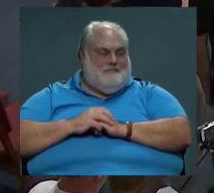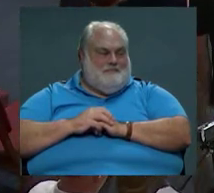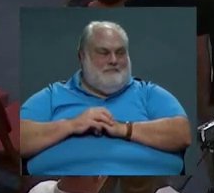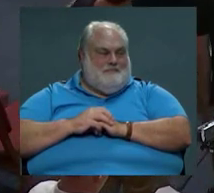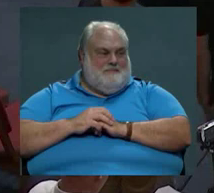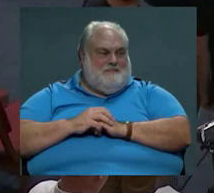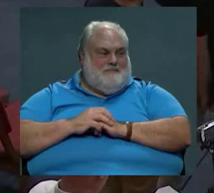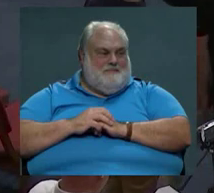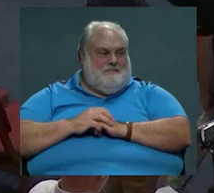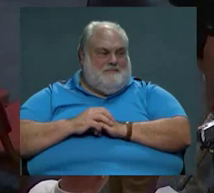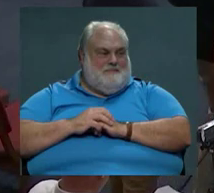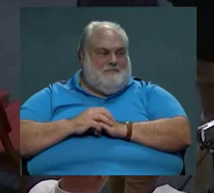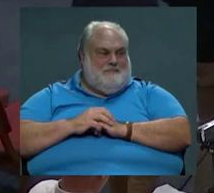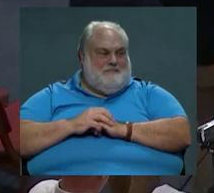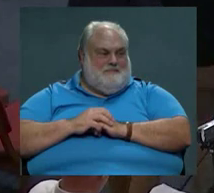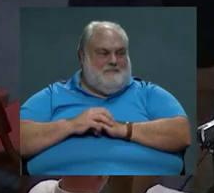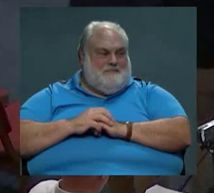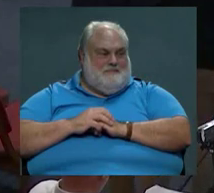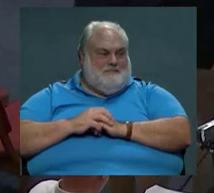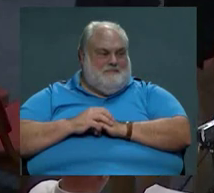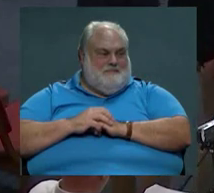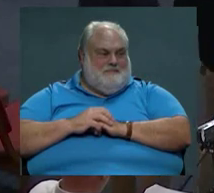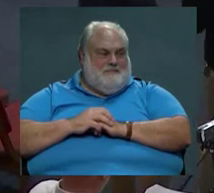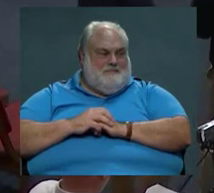So Director Peck made a special request